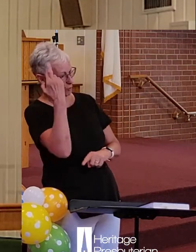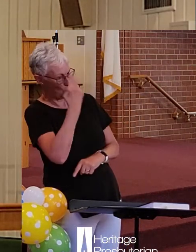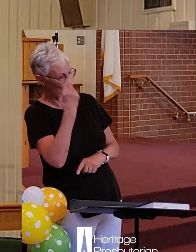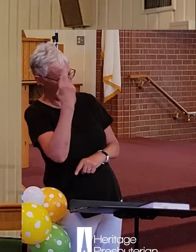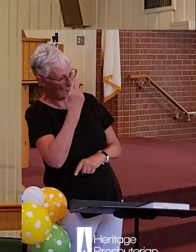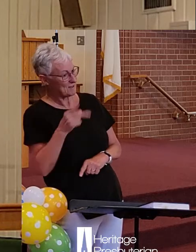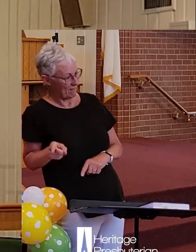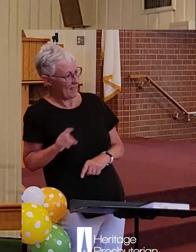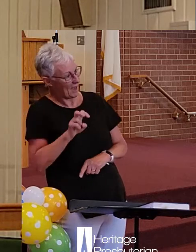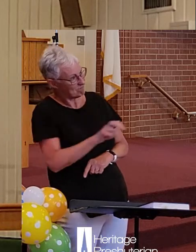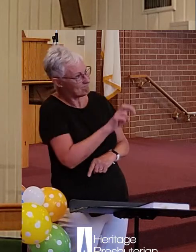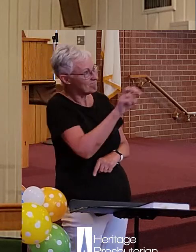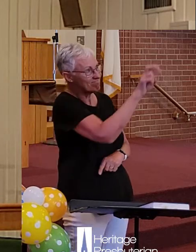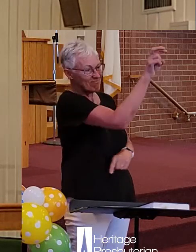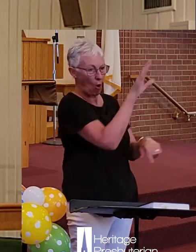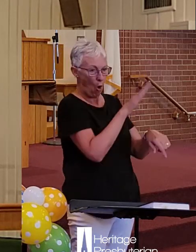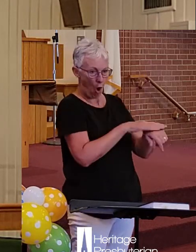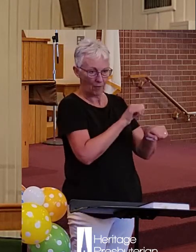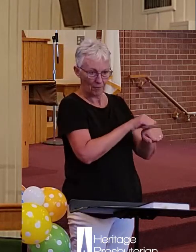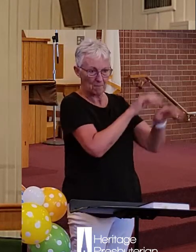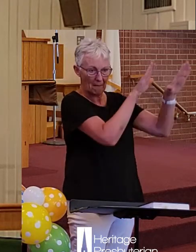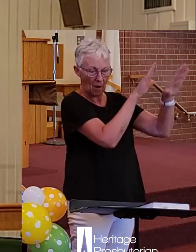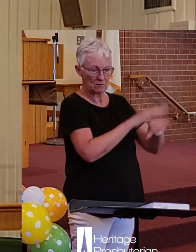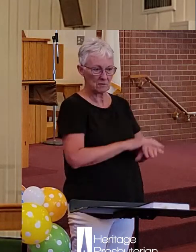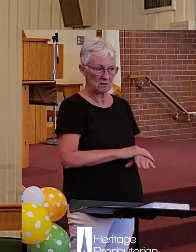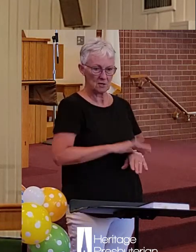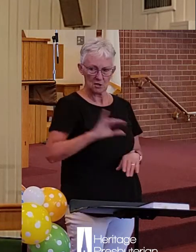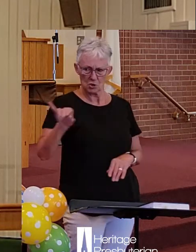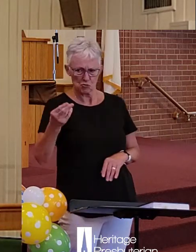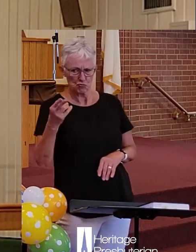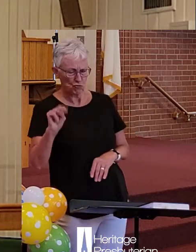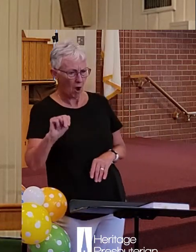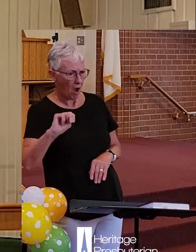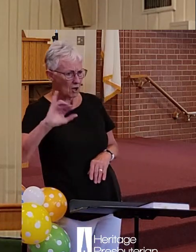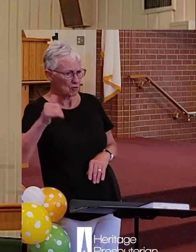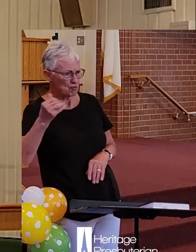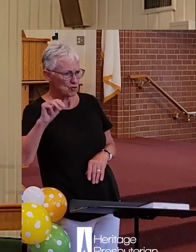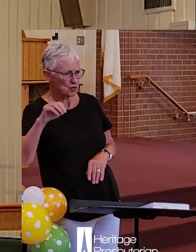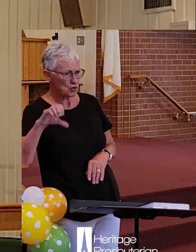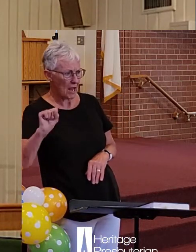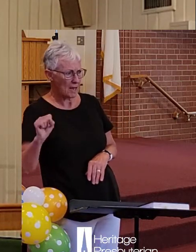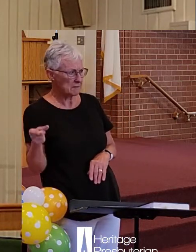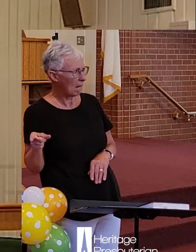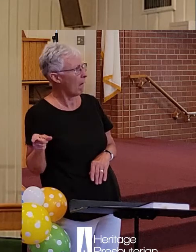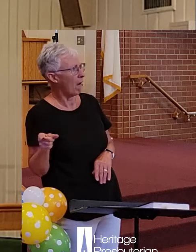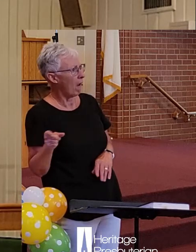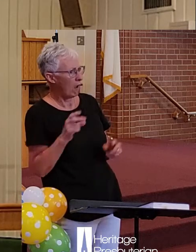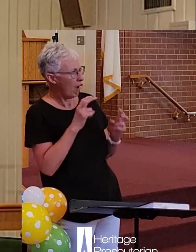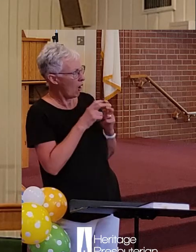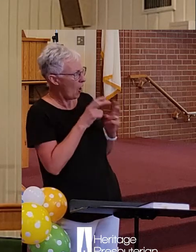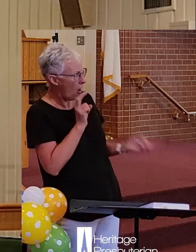James are so blown away by what happens that they themselves, get this, the brothers of thunder,